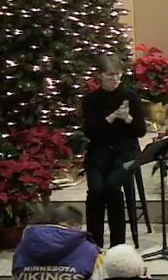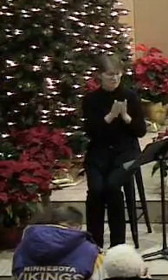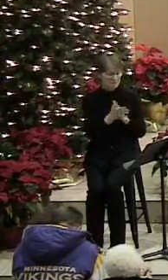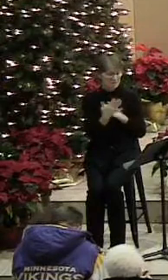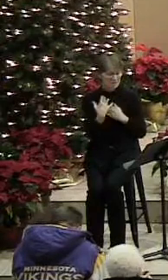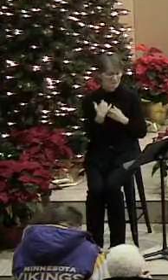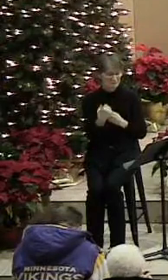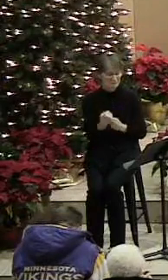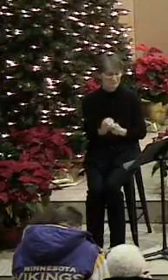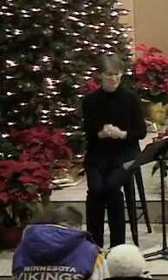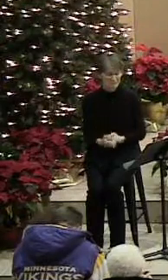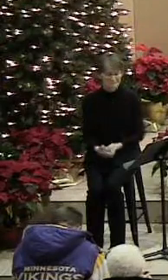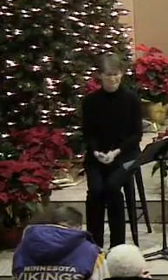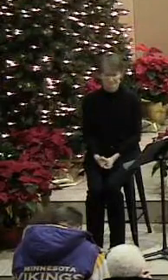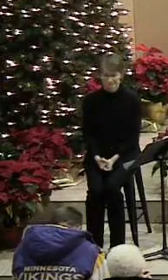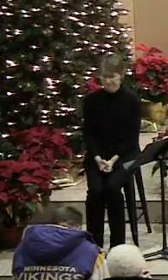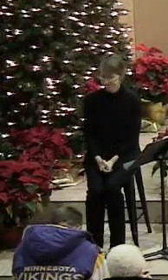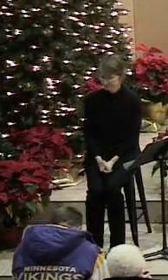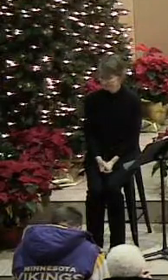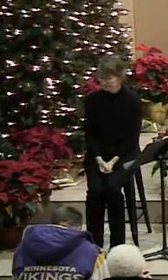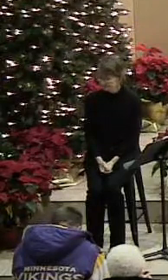shall be healed.